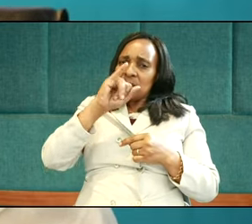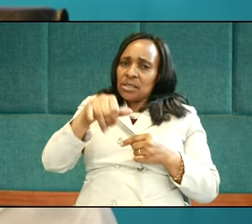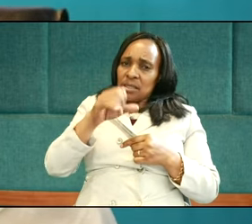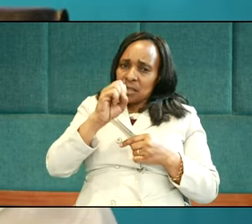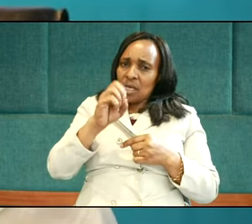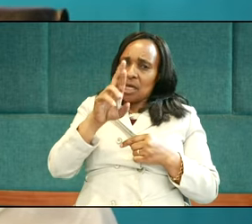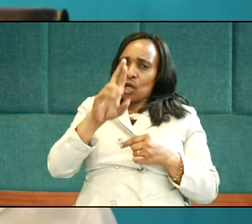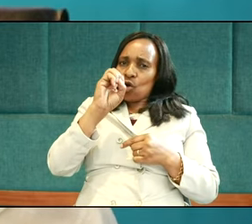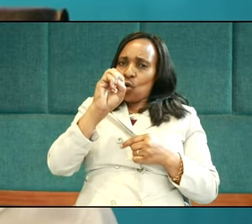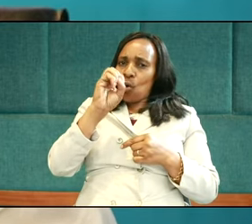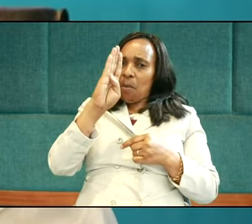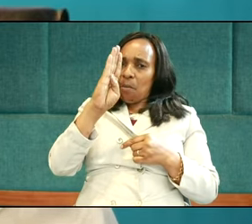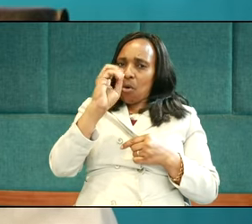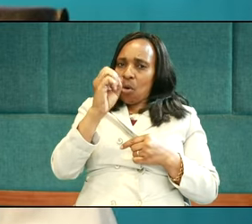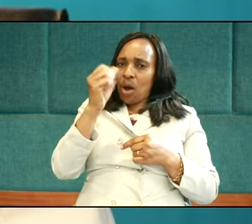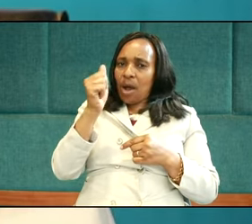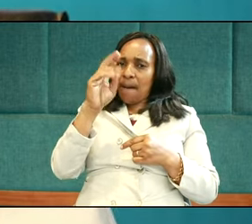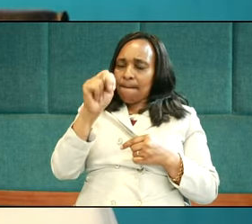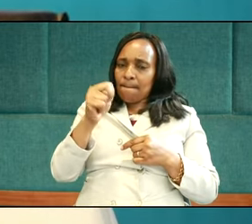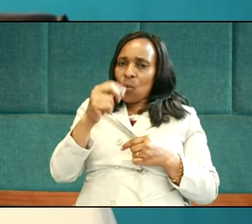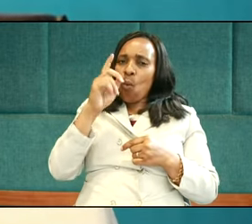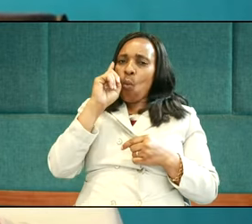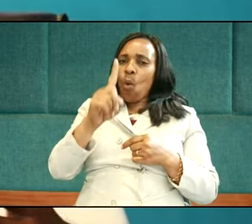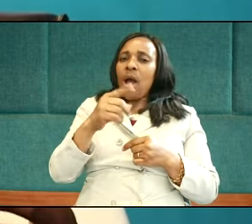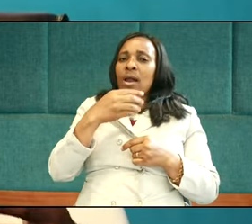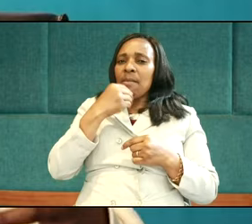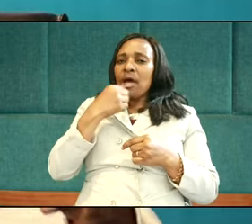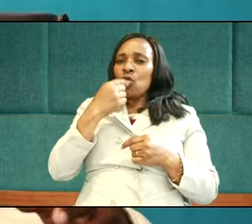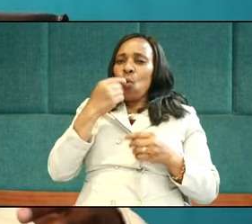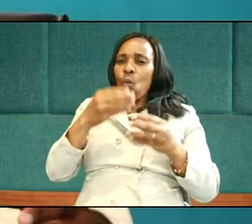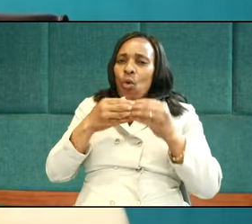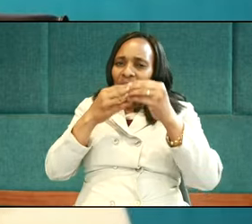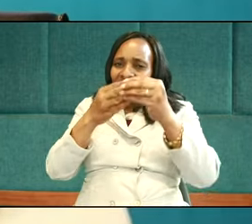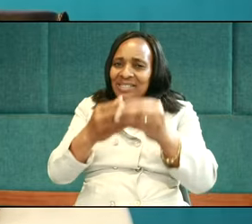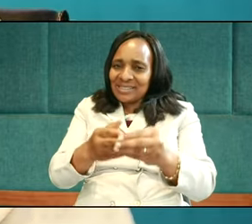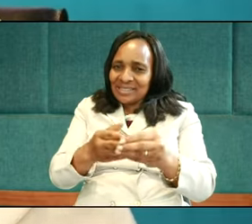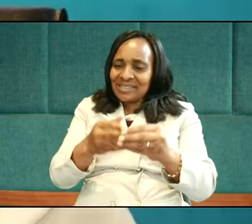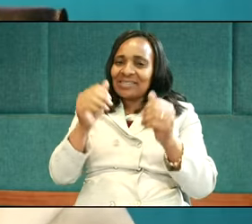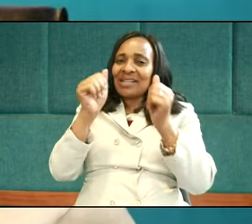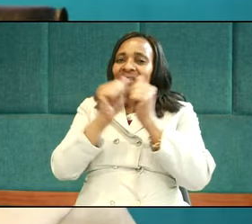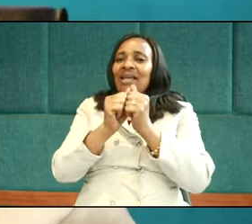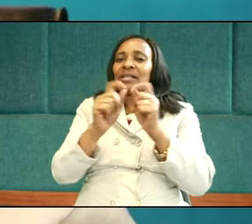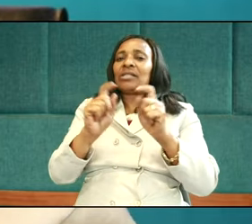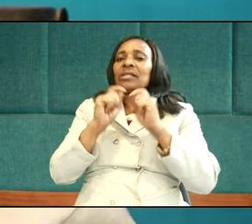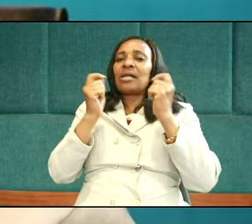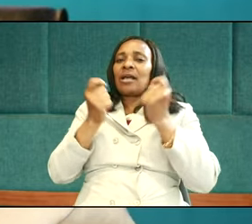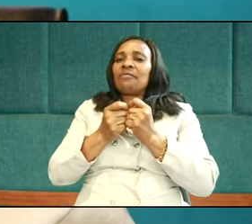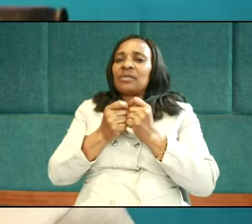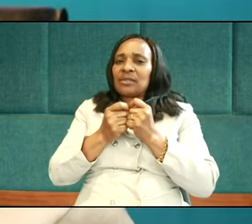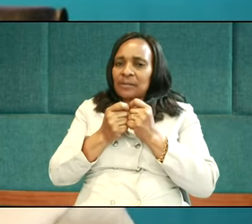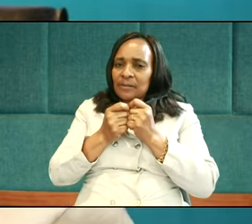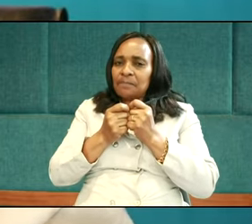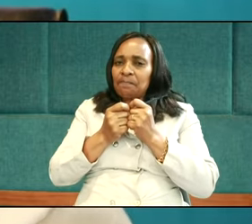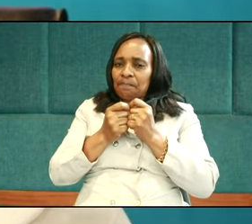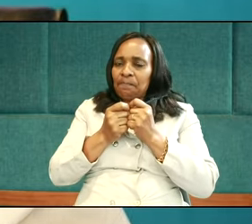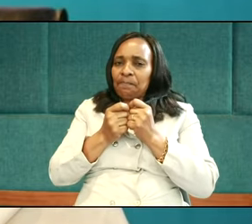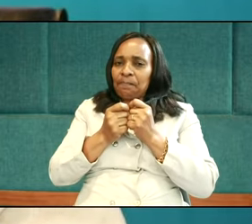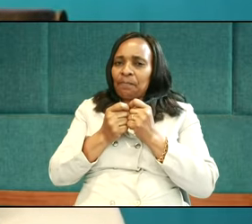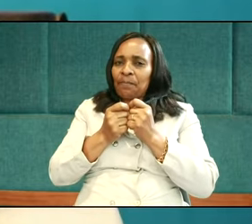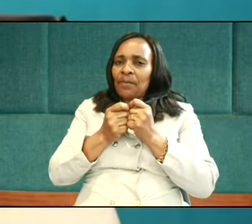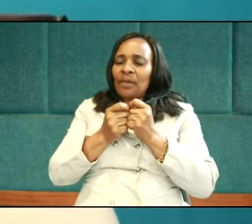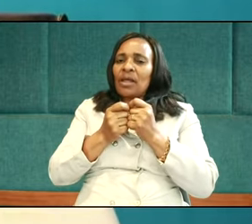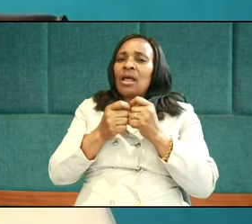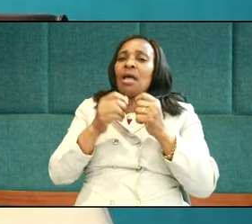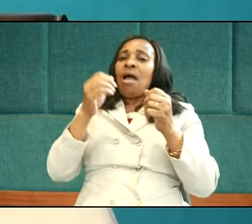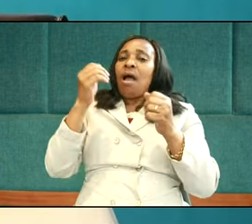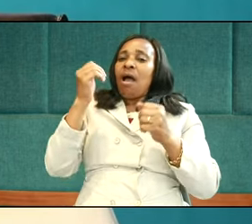who replaced Rehoboam and was leading the 10 tribes. Mm-hmm. You can see Ahijah.